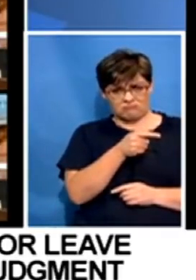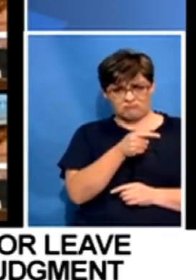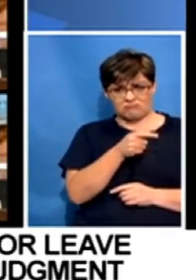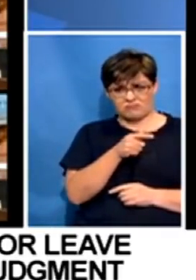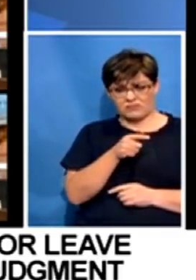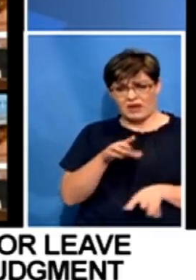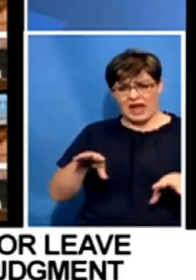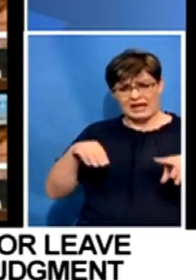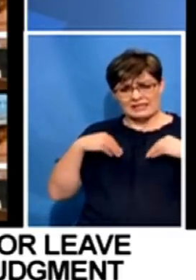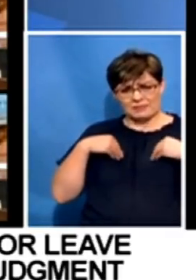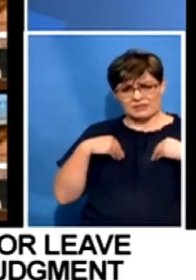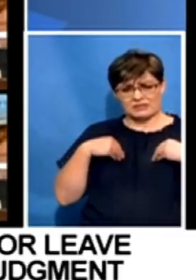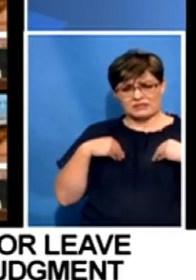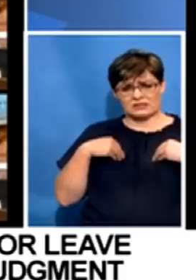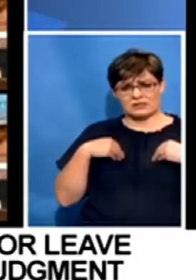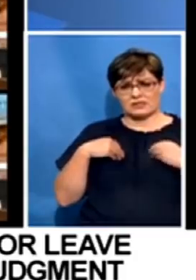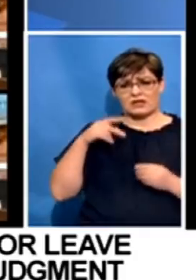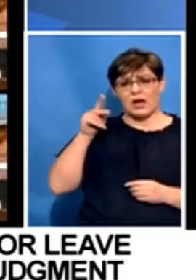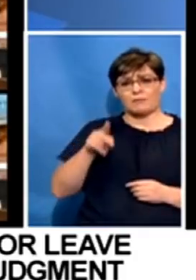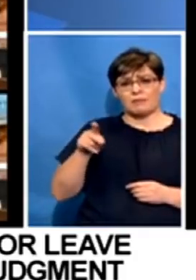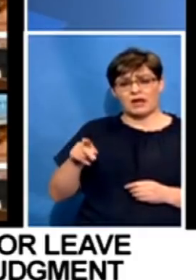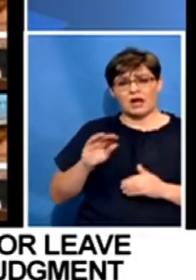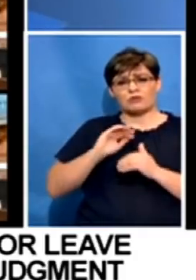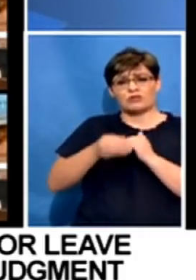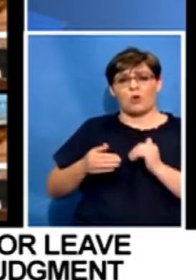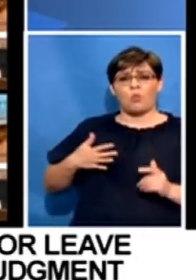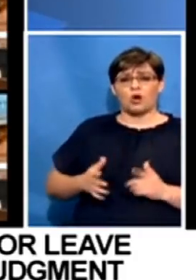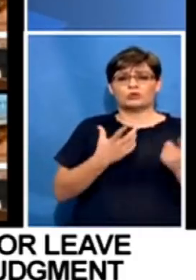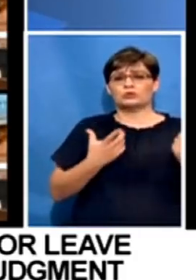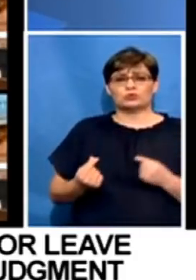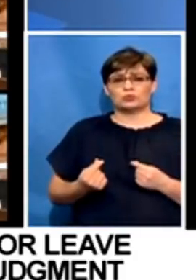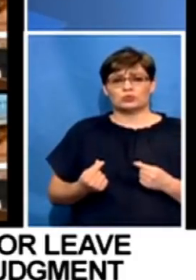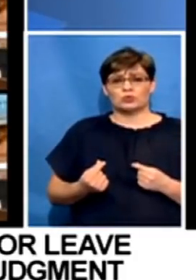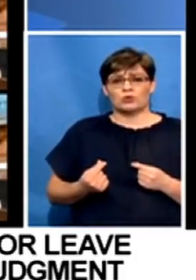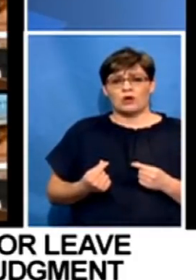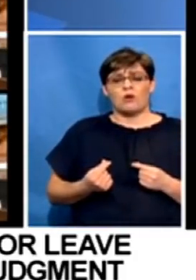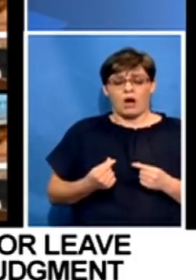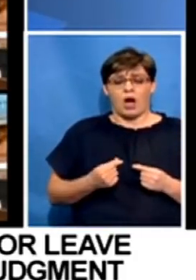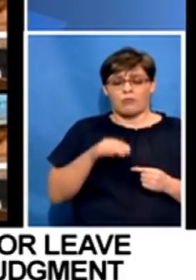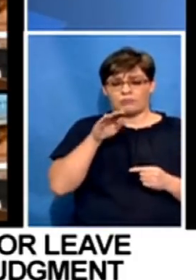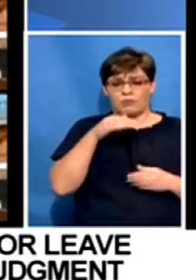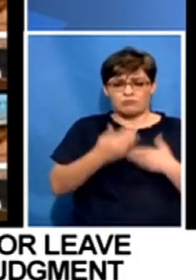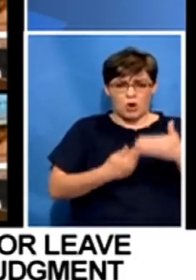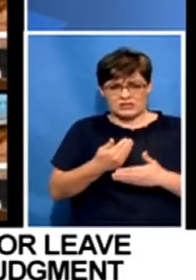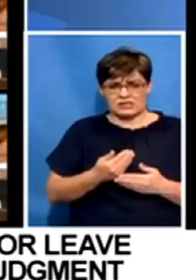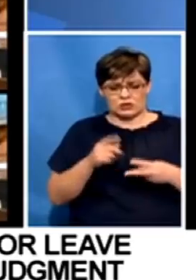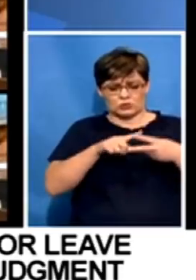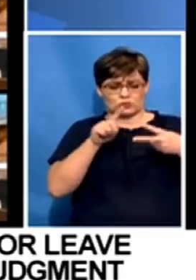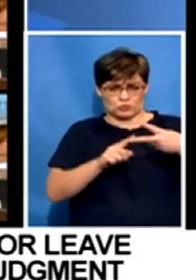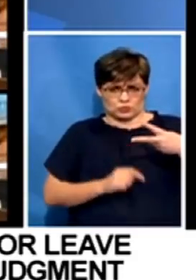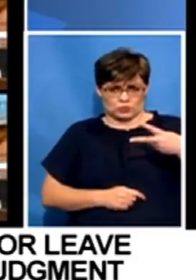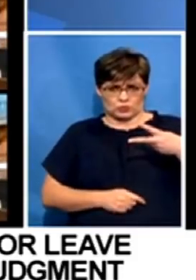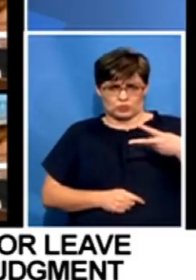protector was to do was a two-stage process. First, is there merit in the complaint? And